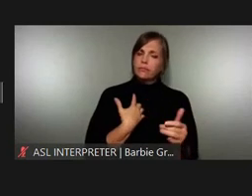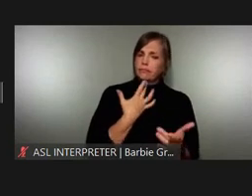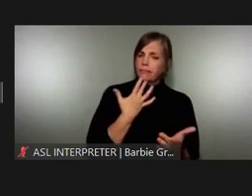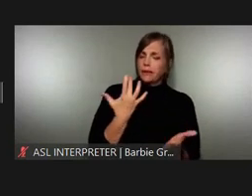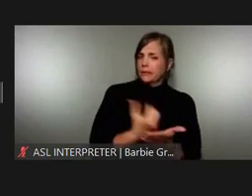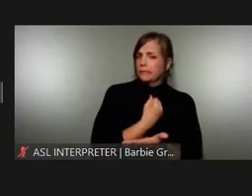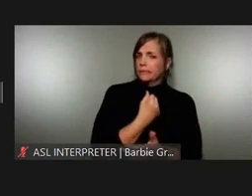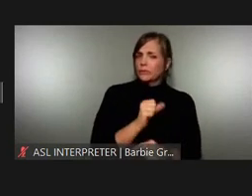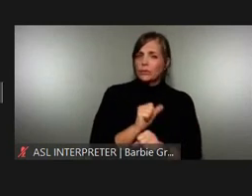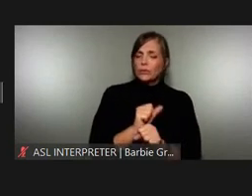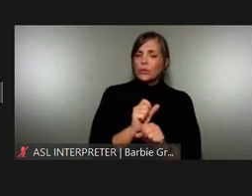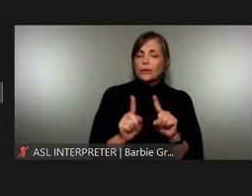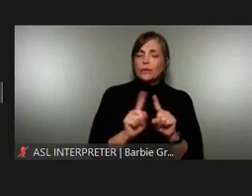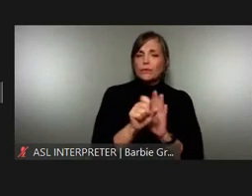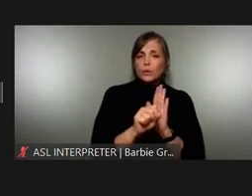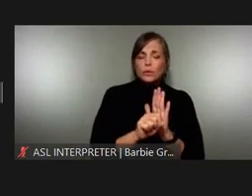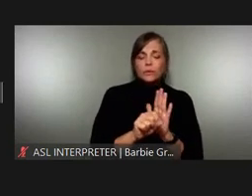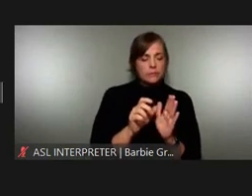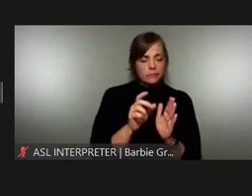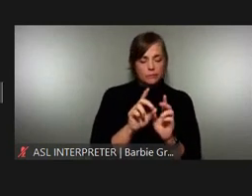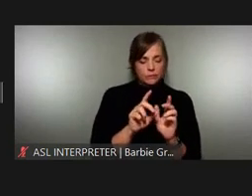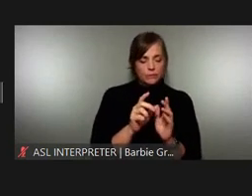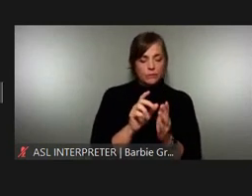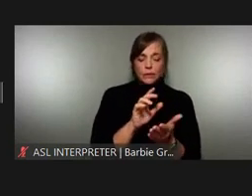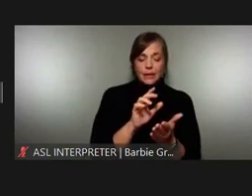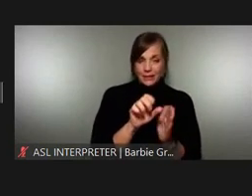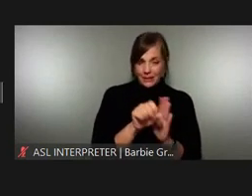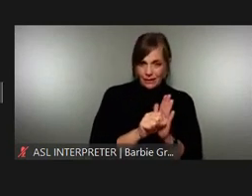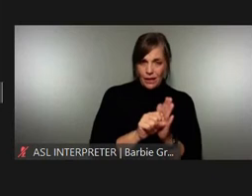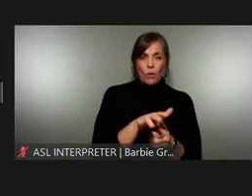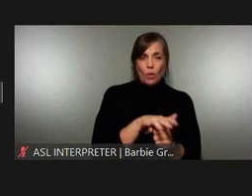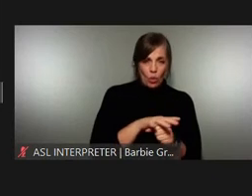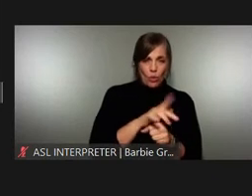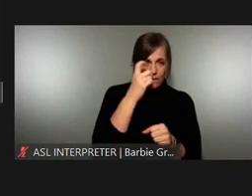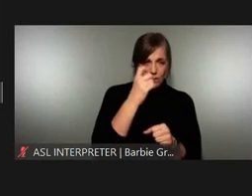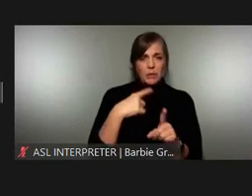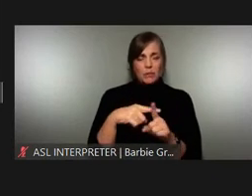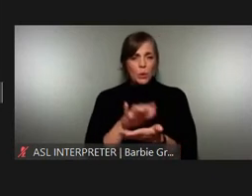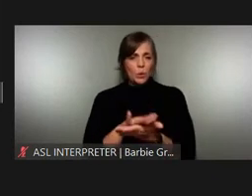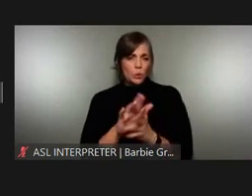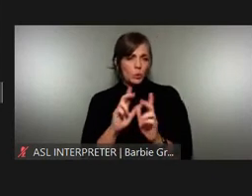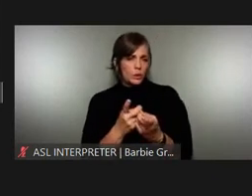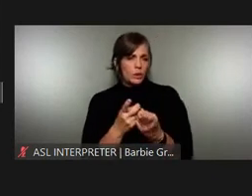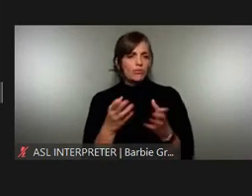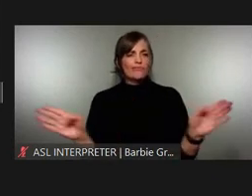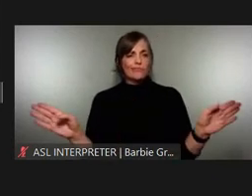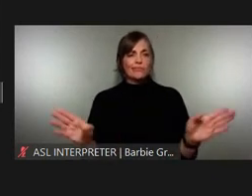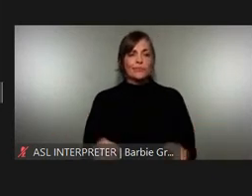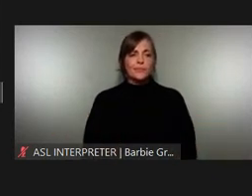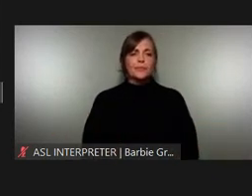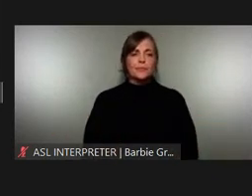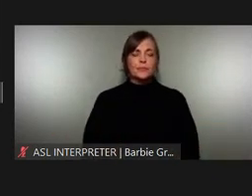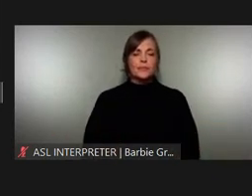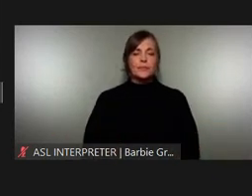school districts nationally, as well as state and local governments. And I'm going to share some examples of that. And I